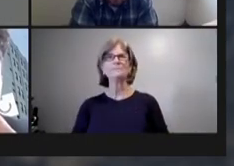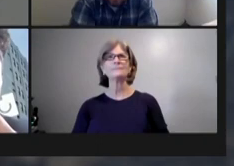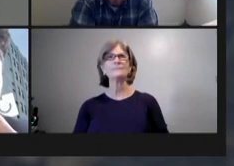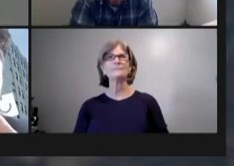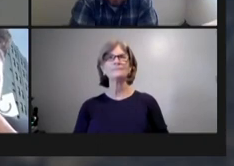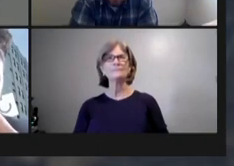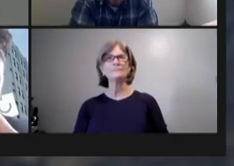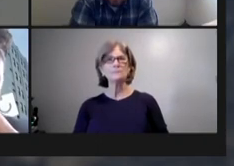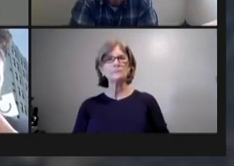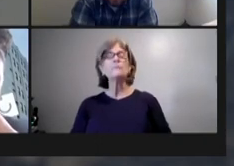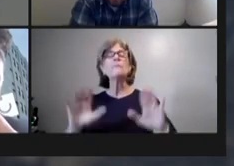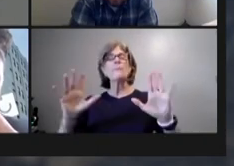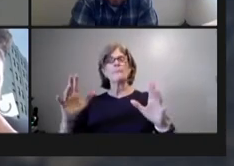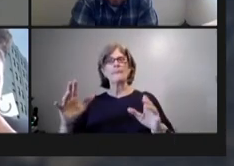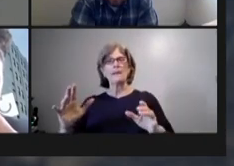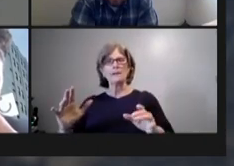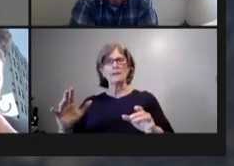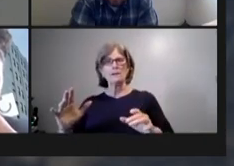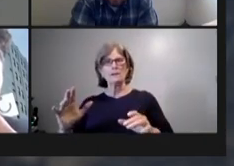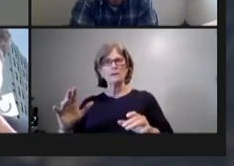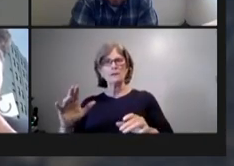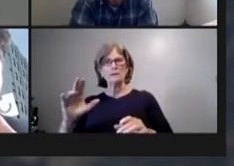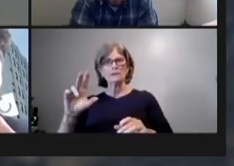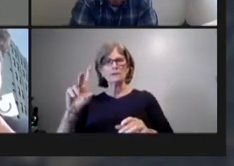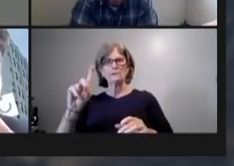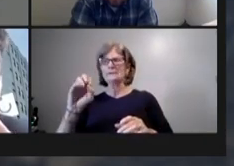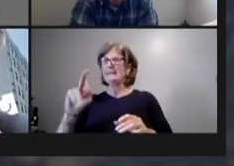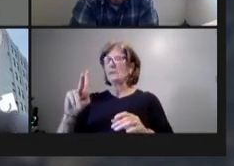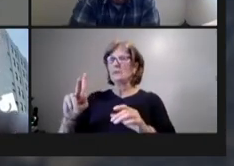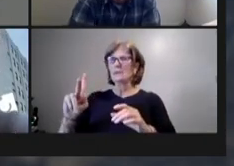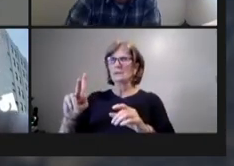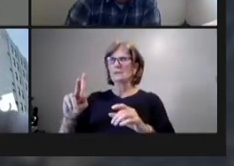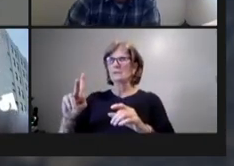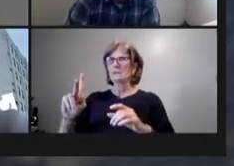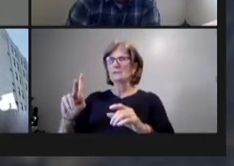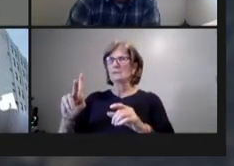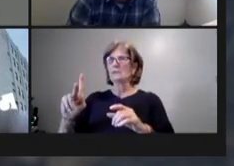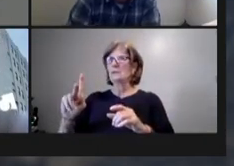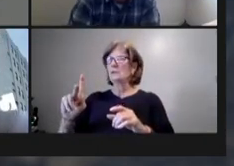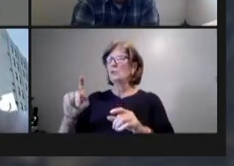I was just going to say, I don't know if I needed to abstain, being it was just an amendment.